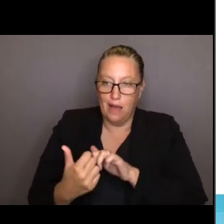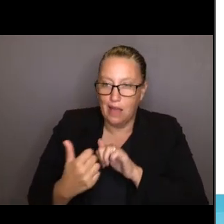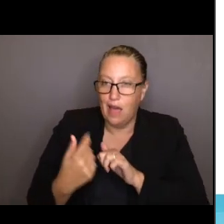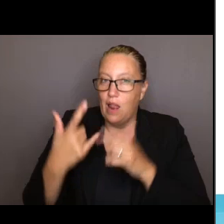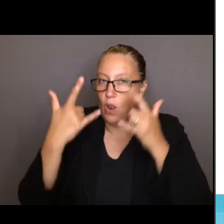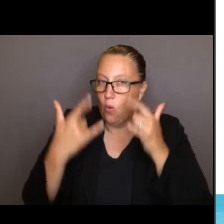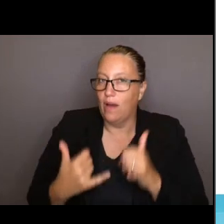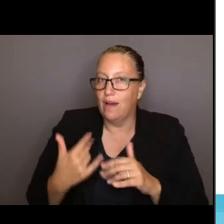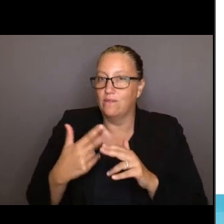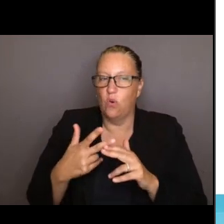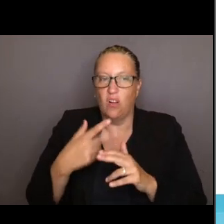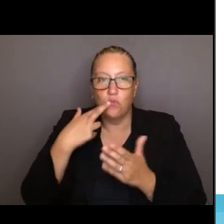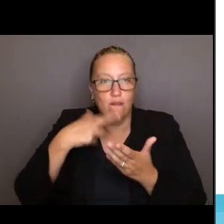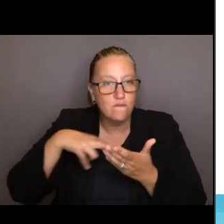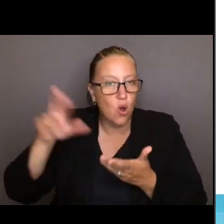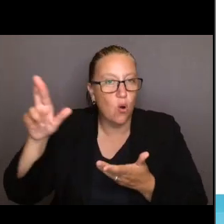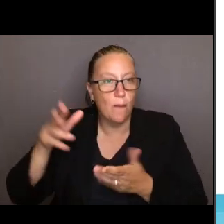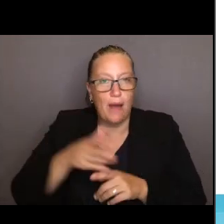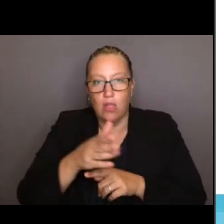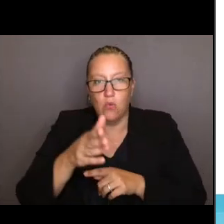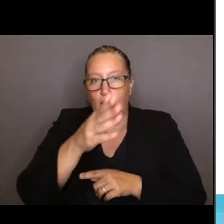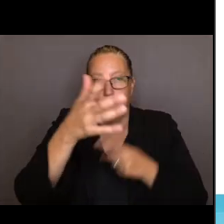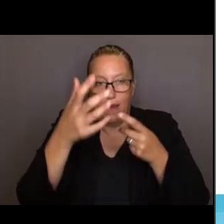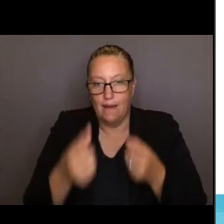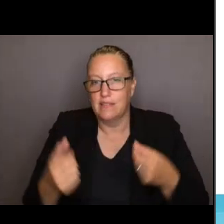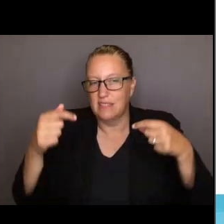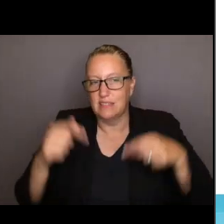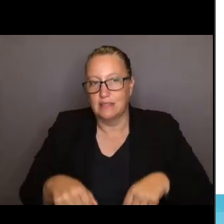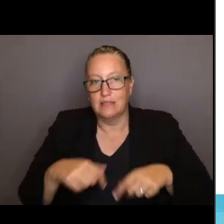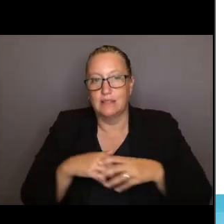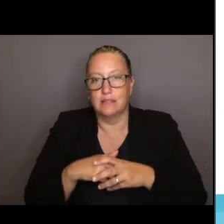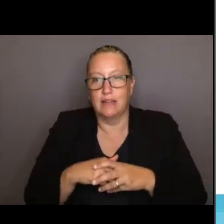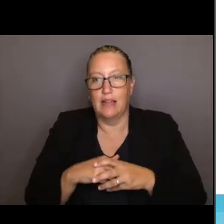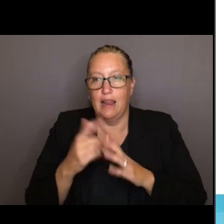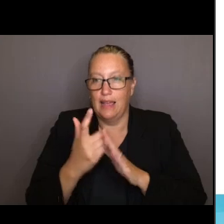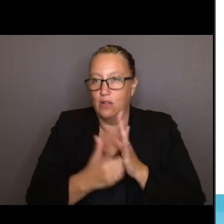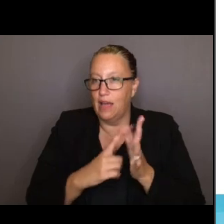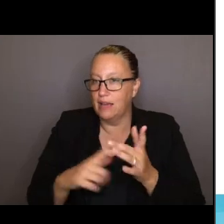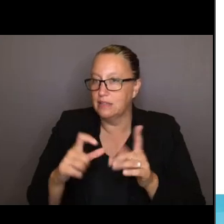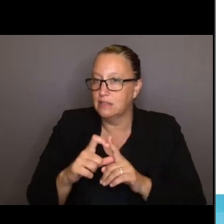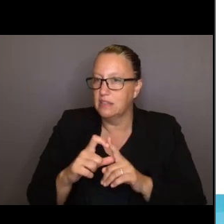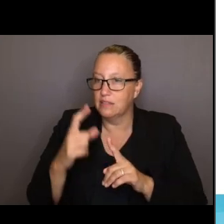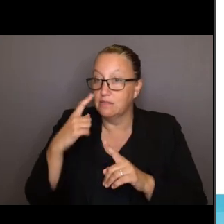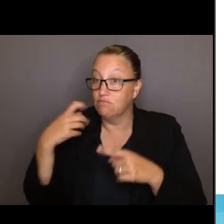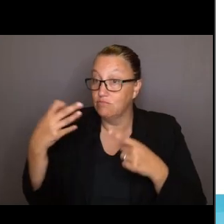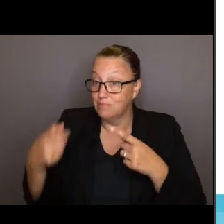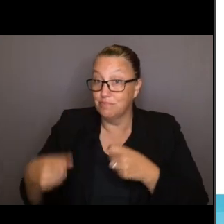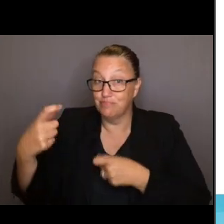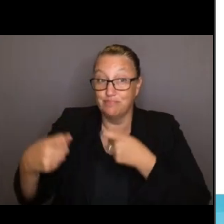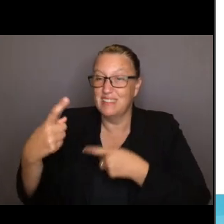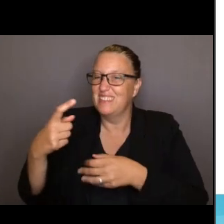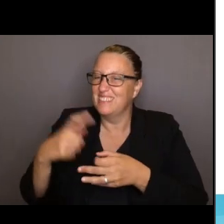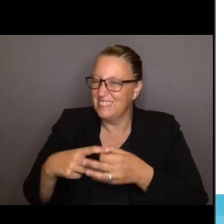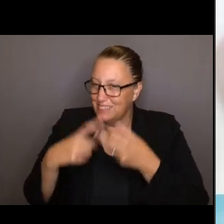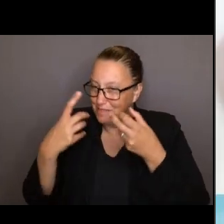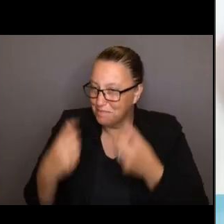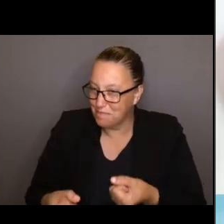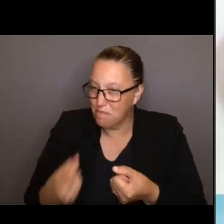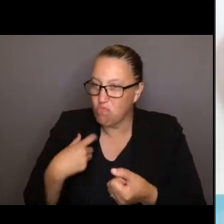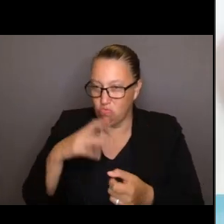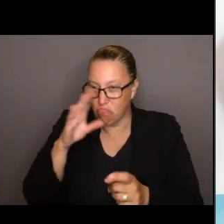the referral pathways arrangements we have here at Legal Aid. And I've just noticed the questions come through, so I'm just going to pop back to our